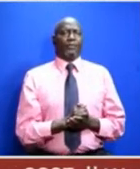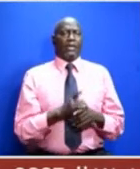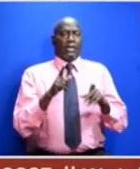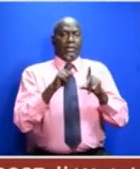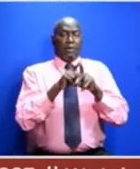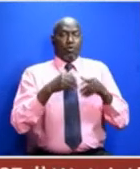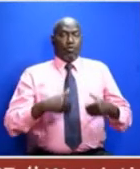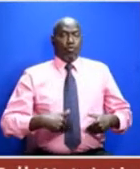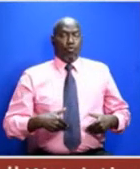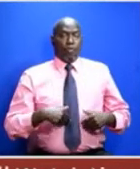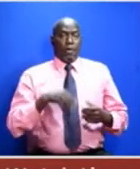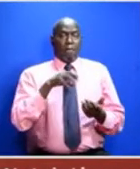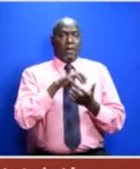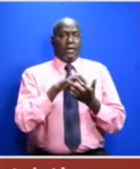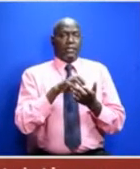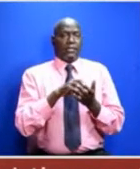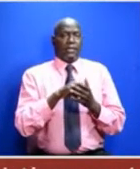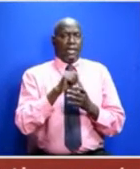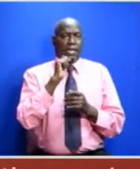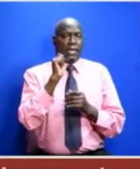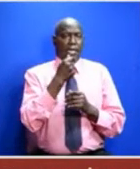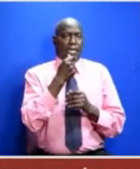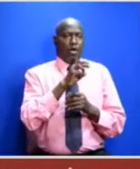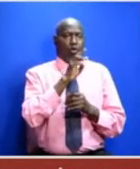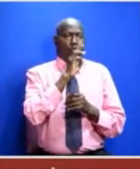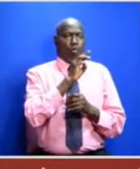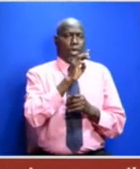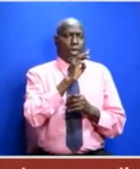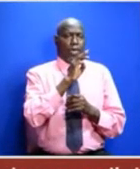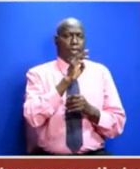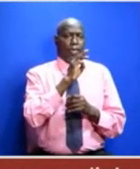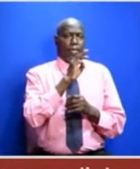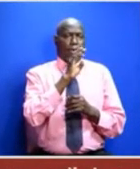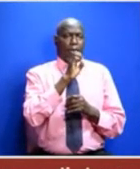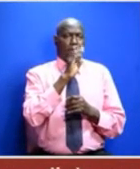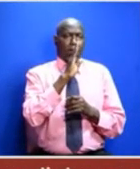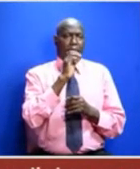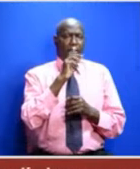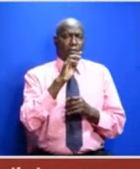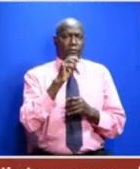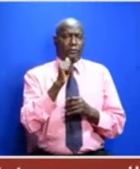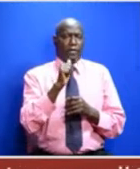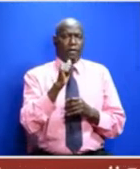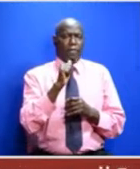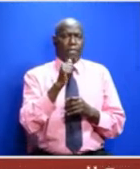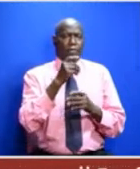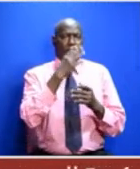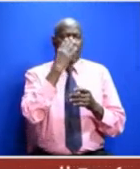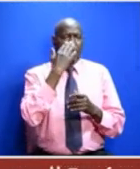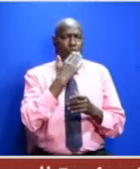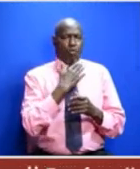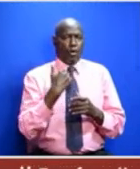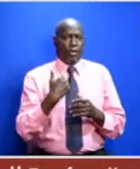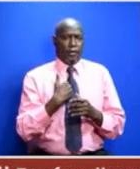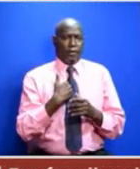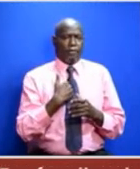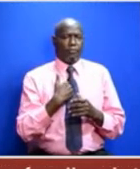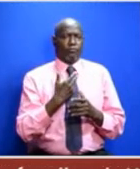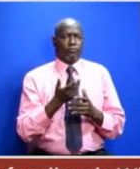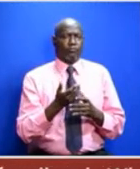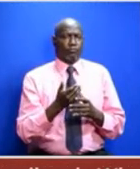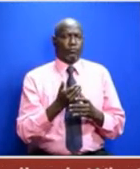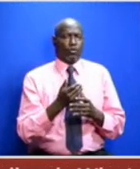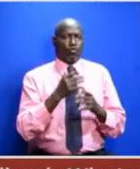Still on youth matters, Big Kenya through its Wembesha campaign brought excitement to the Catholic University of East Africa